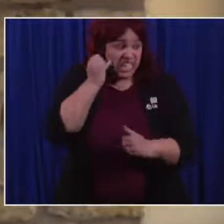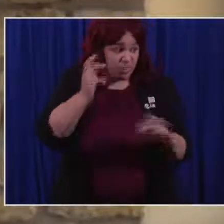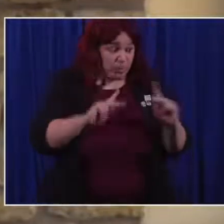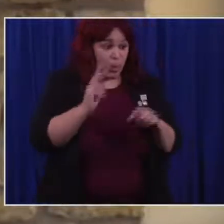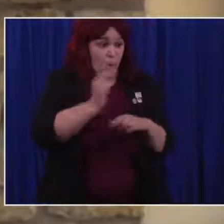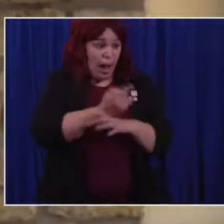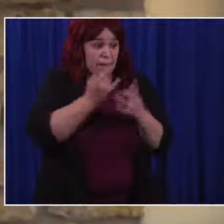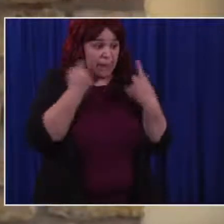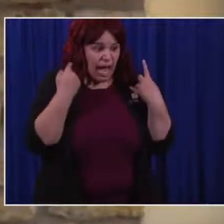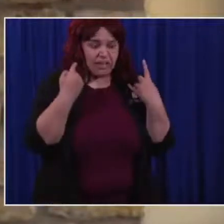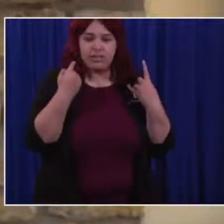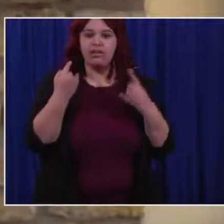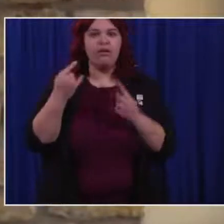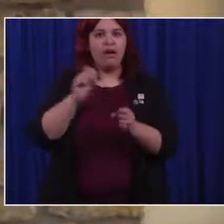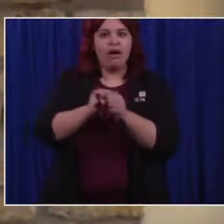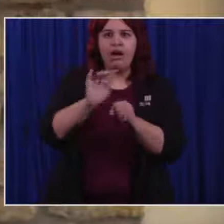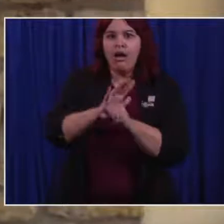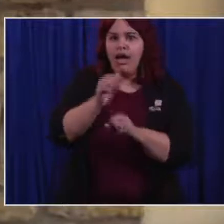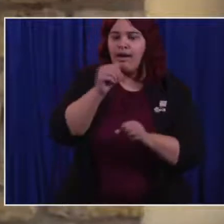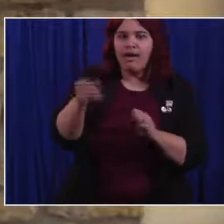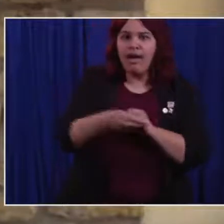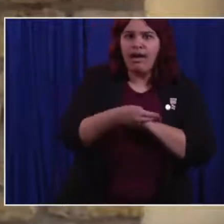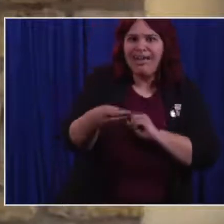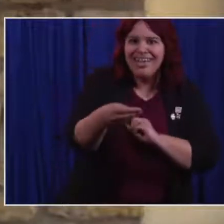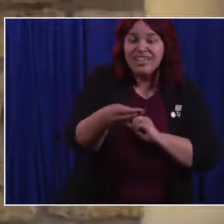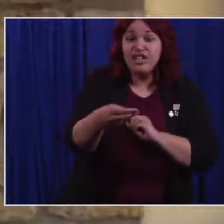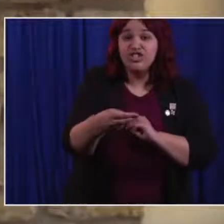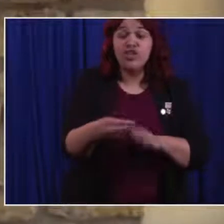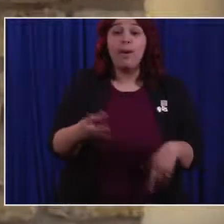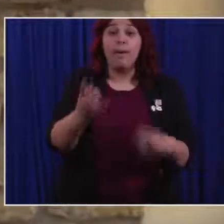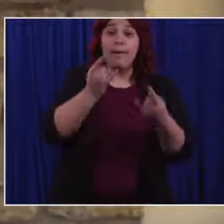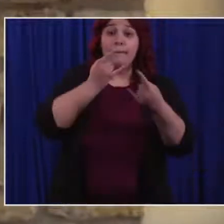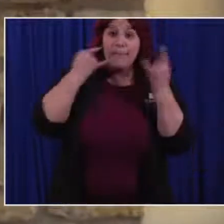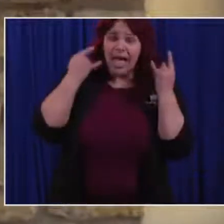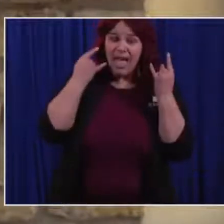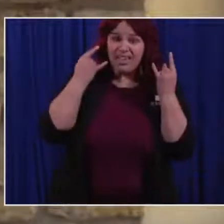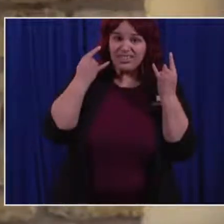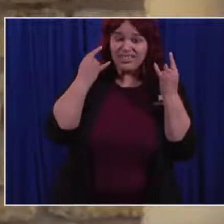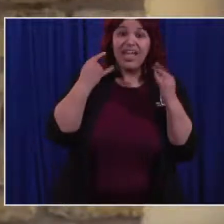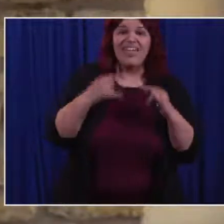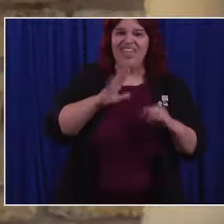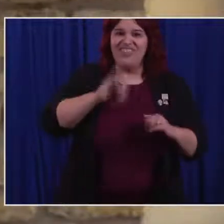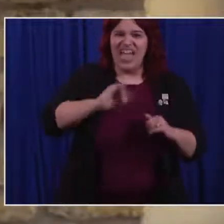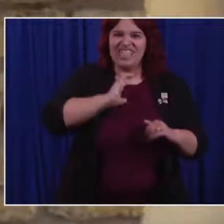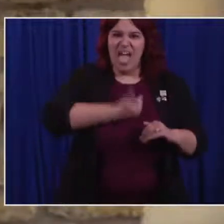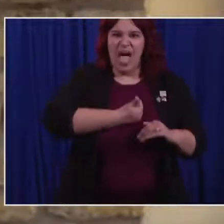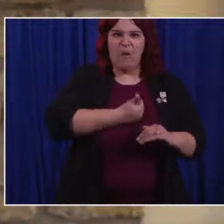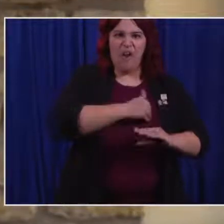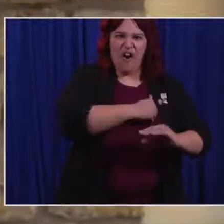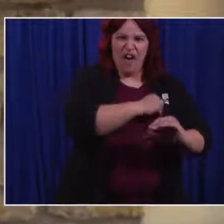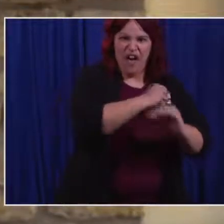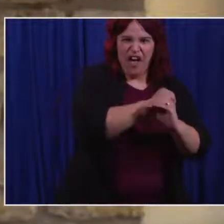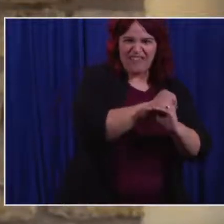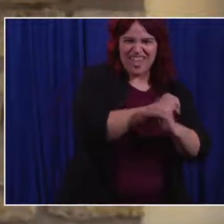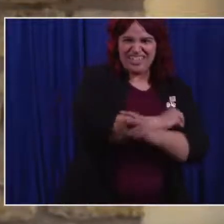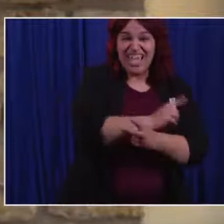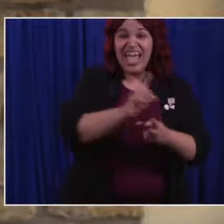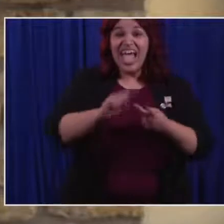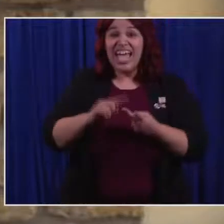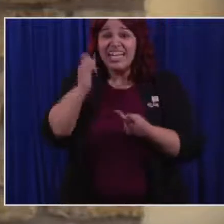offense, the mask on defense, with those two tools, we can continue to drive